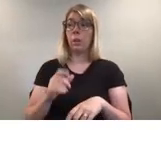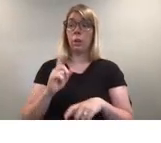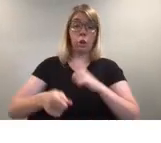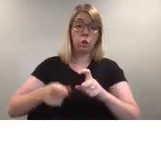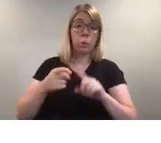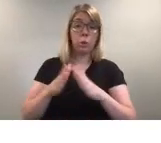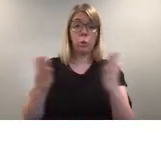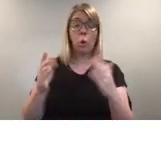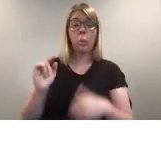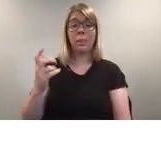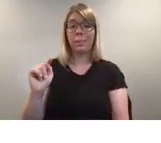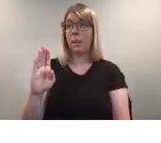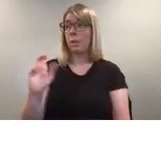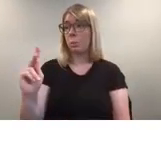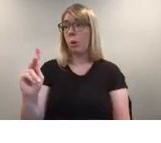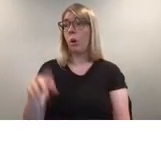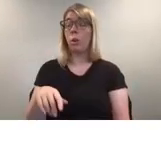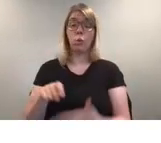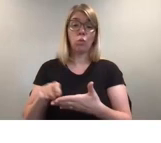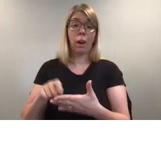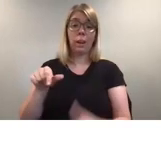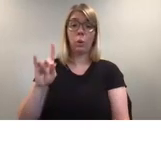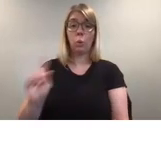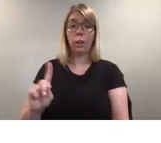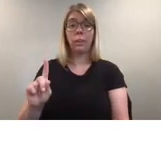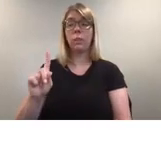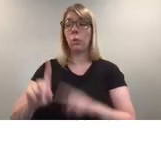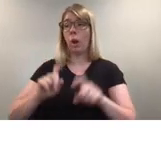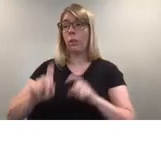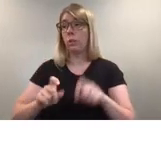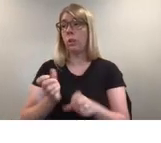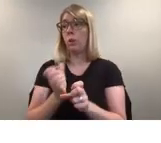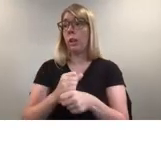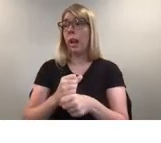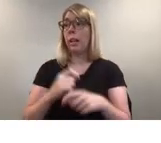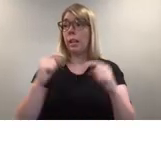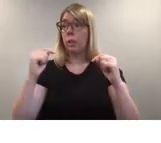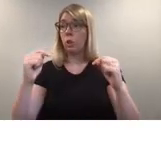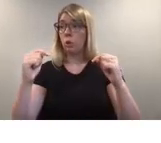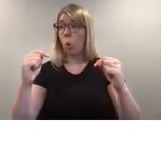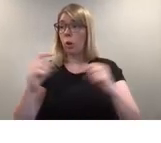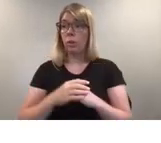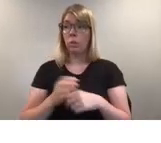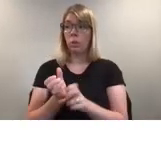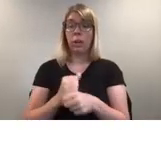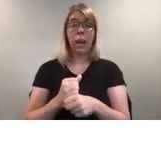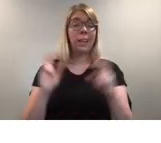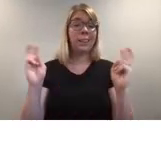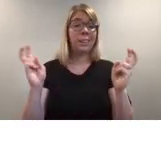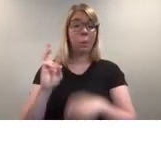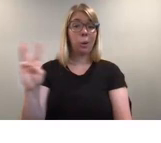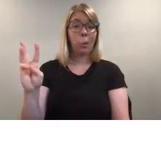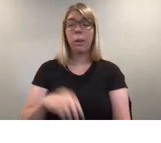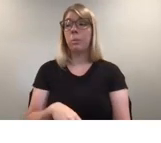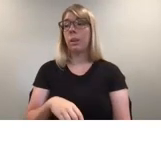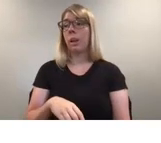tutorials or other learning objects for their fellow students and/or the public, creating a topic website, editing Wikipedia entries,